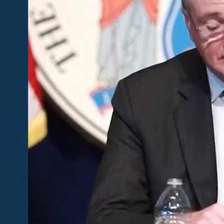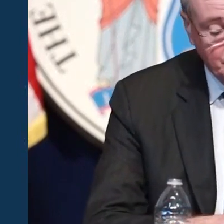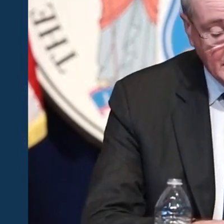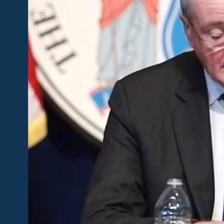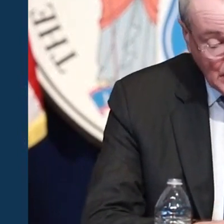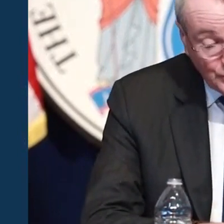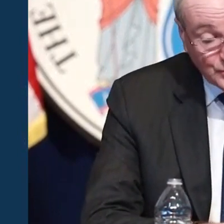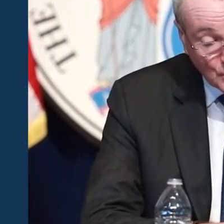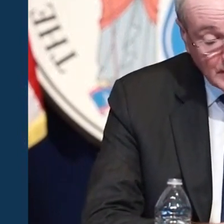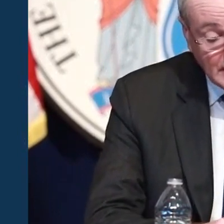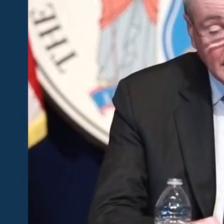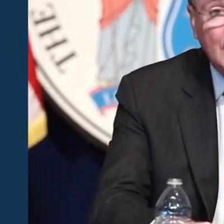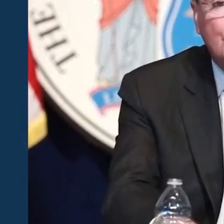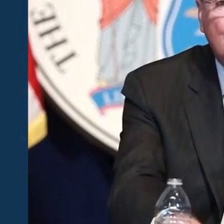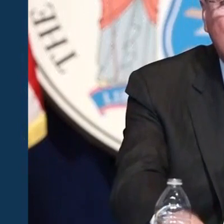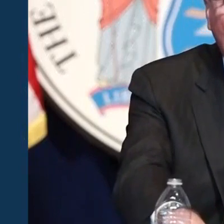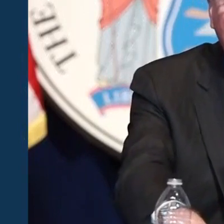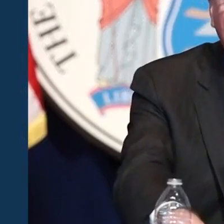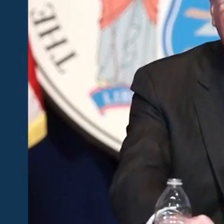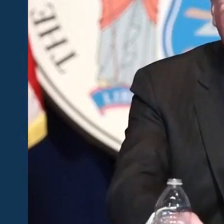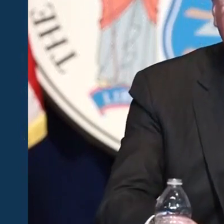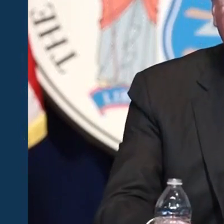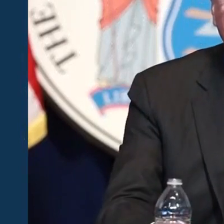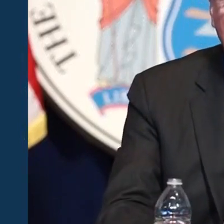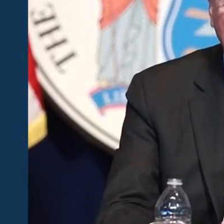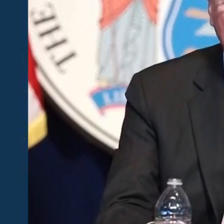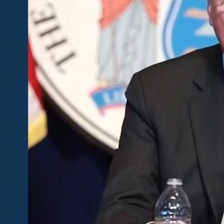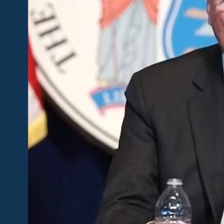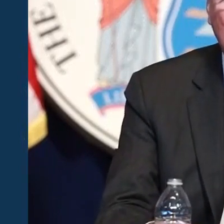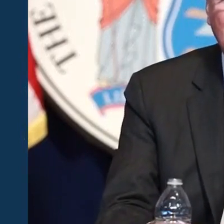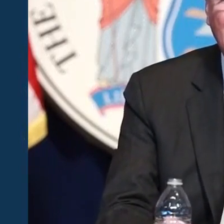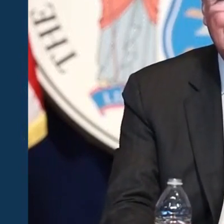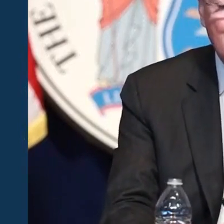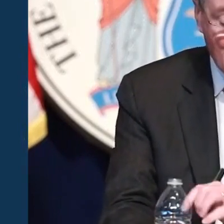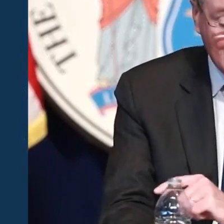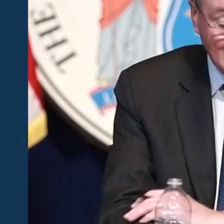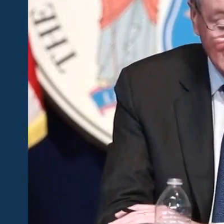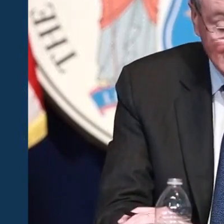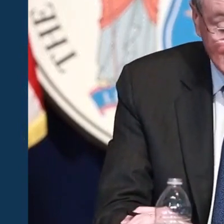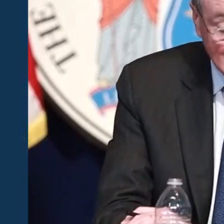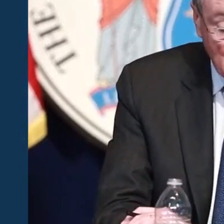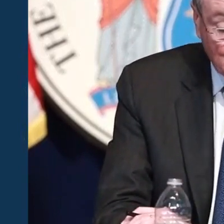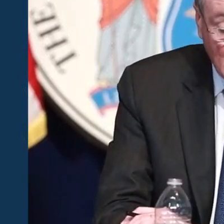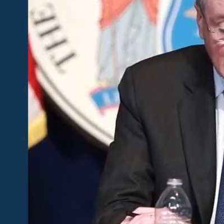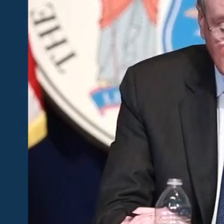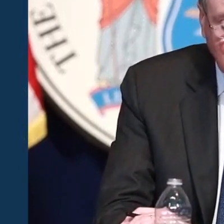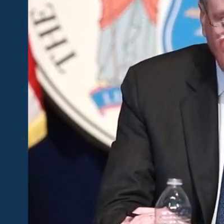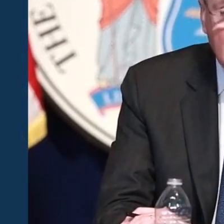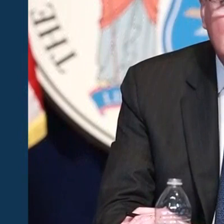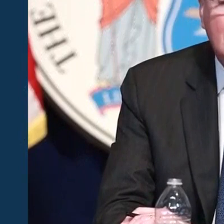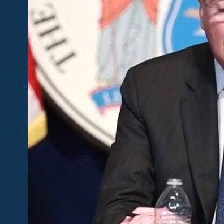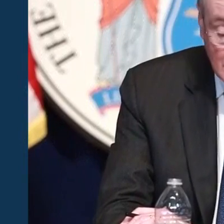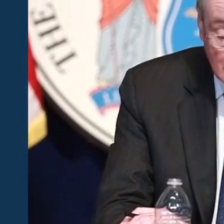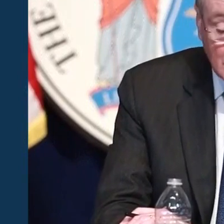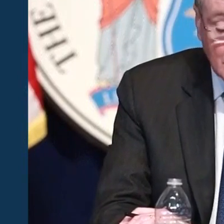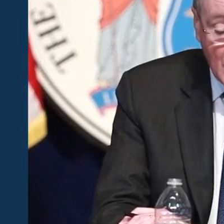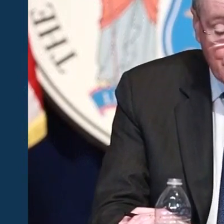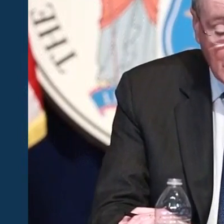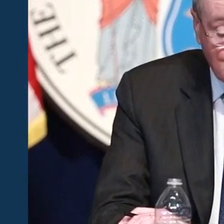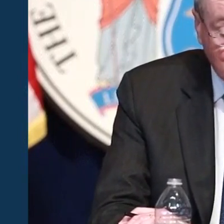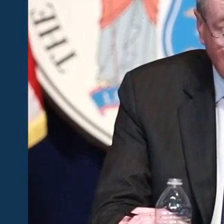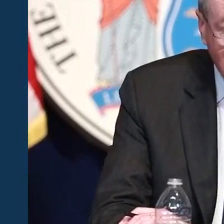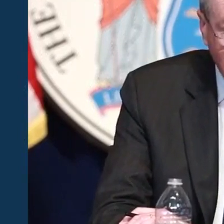engineer. His story is the story of New Jersey and of America. Mayor Sayegh and his family are in